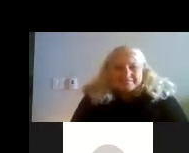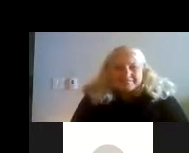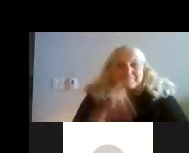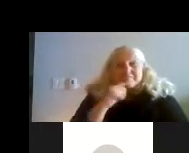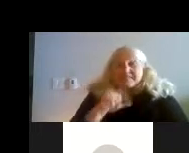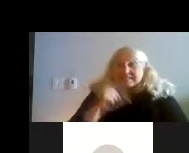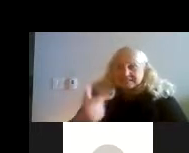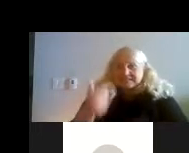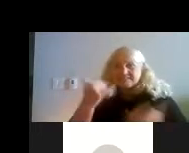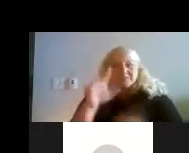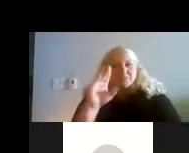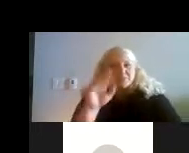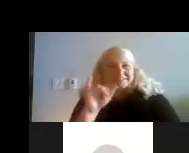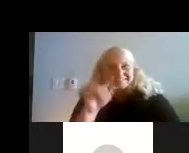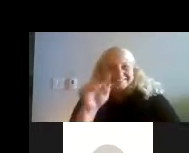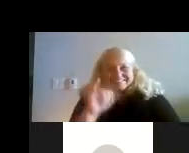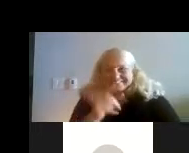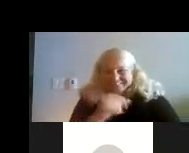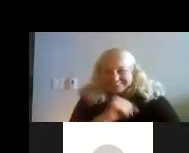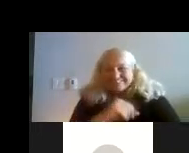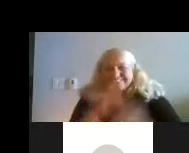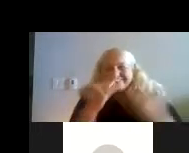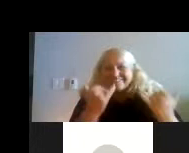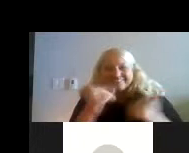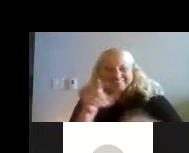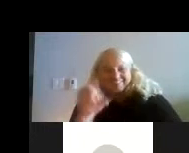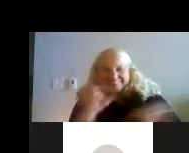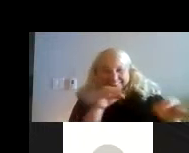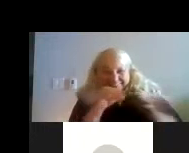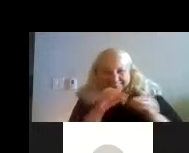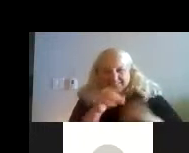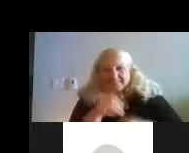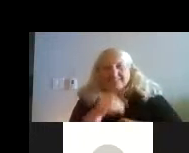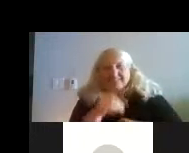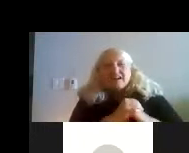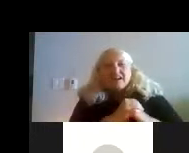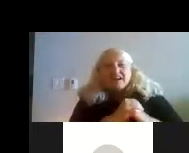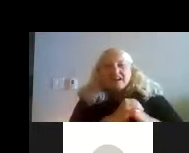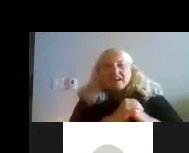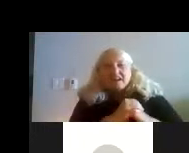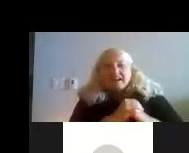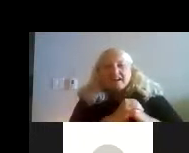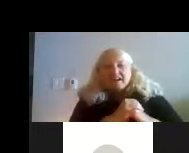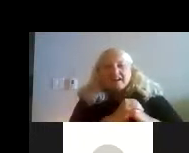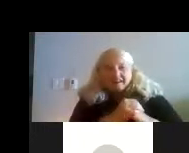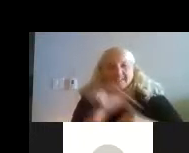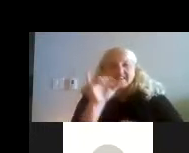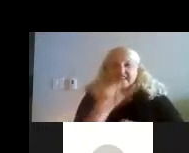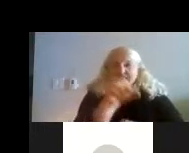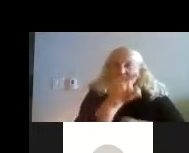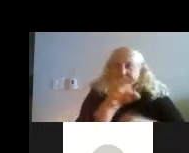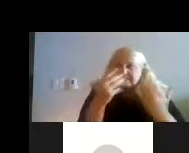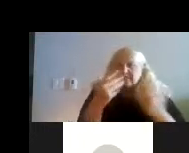So this is a definition that has been put forward by the Urban